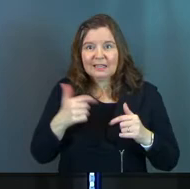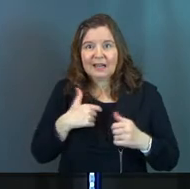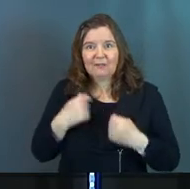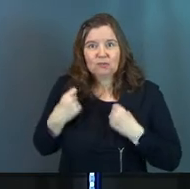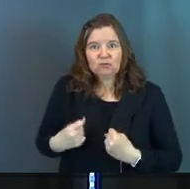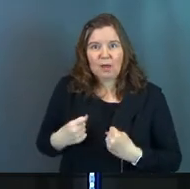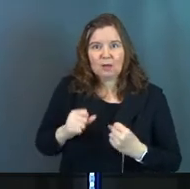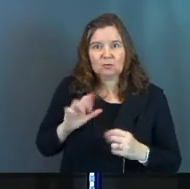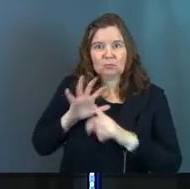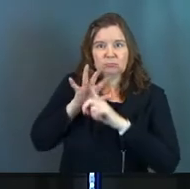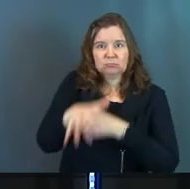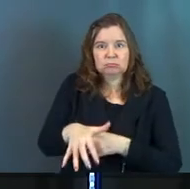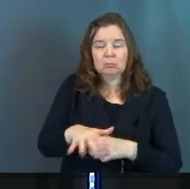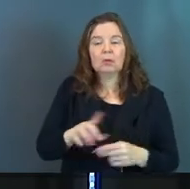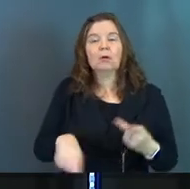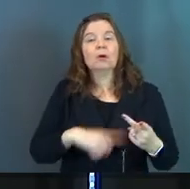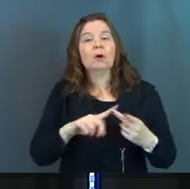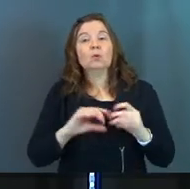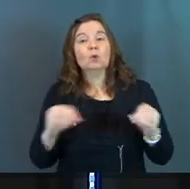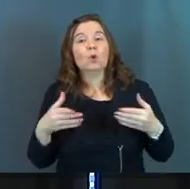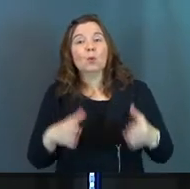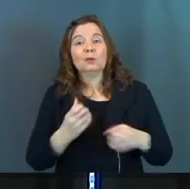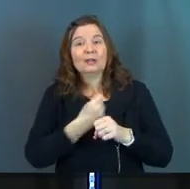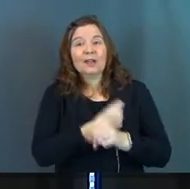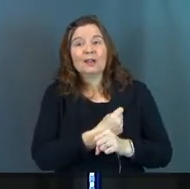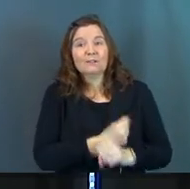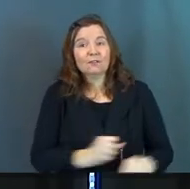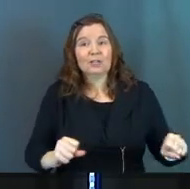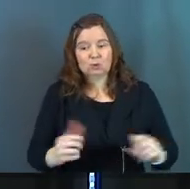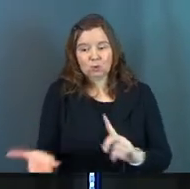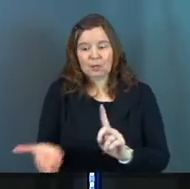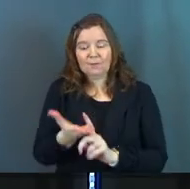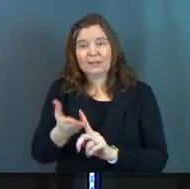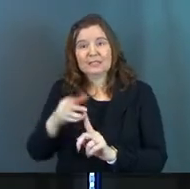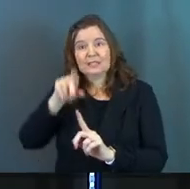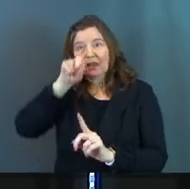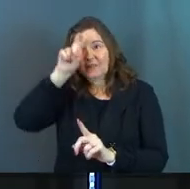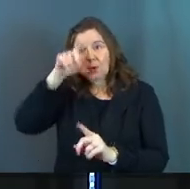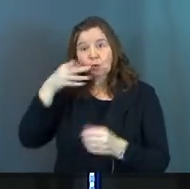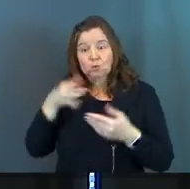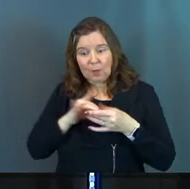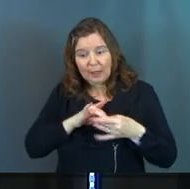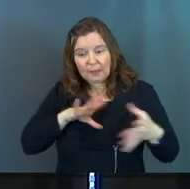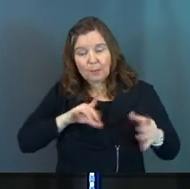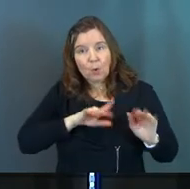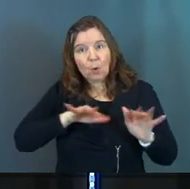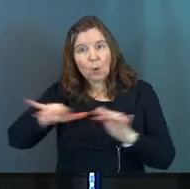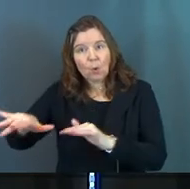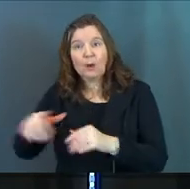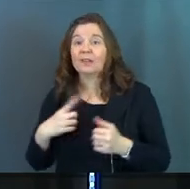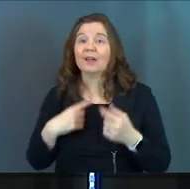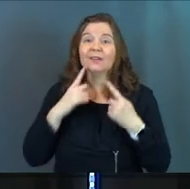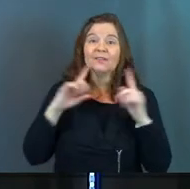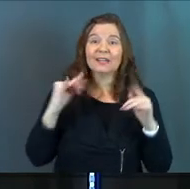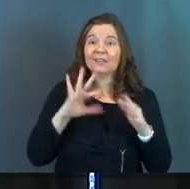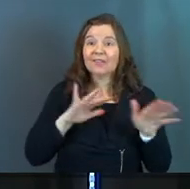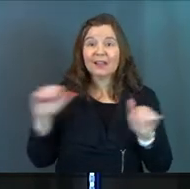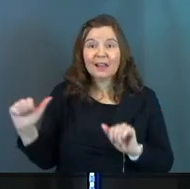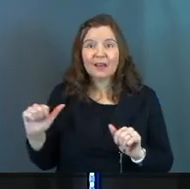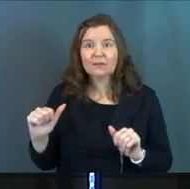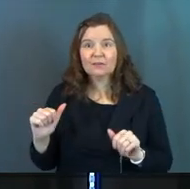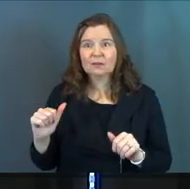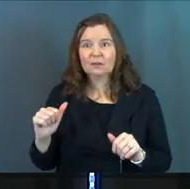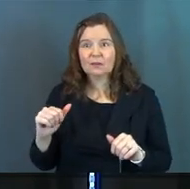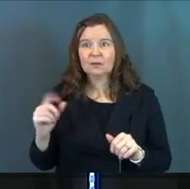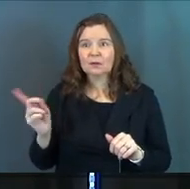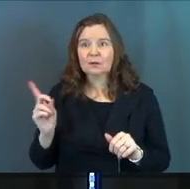might. Also, there was no way for them to get free, to convince Pharaoh to let them go. And then finally, even if they left, they were